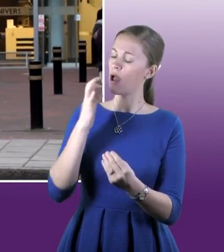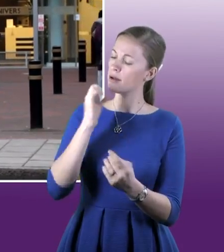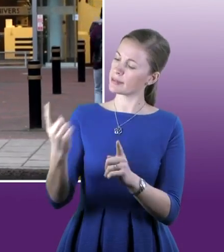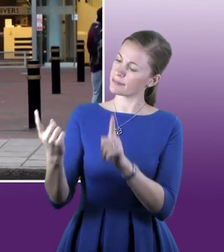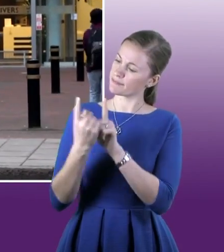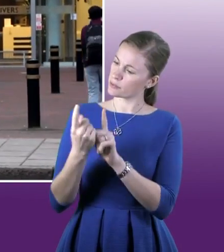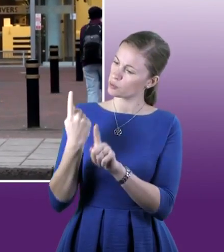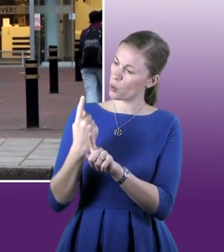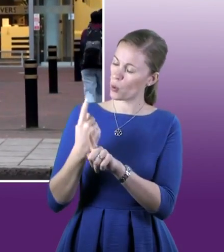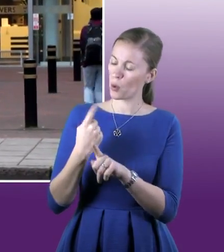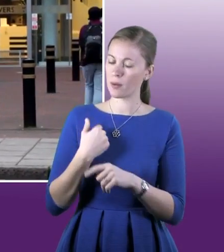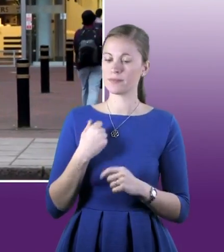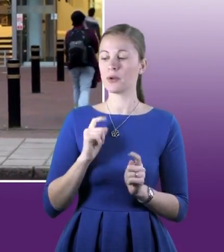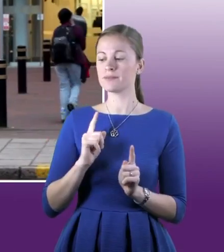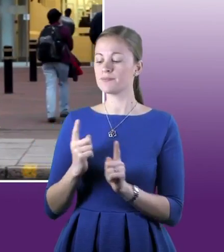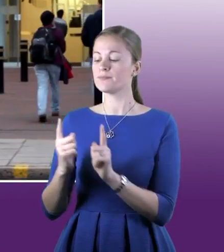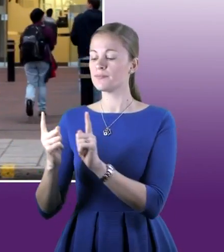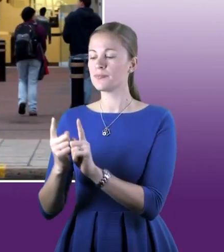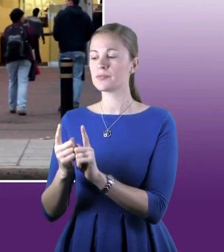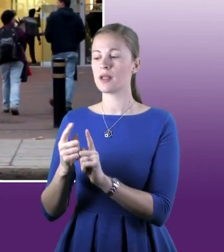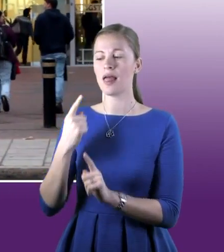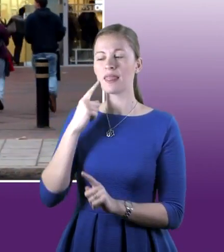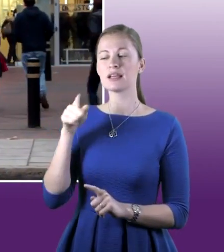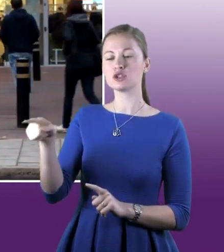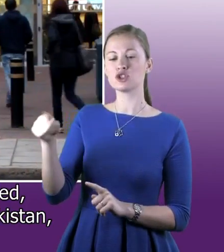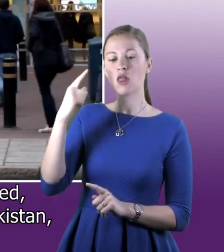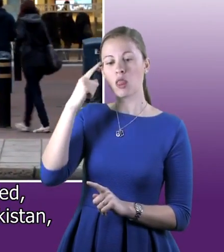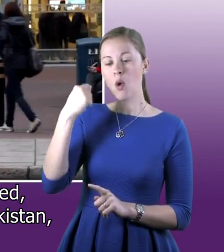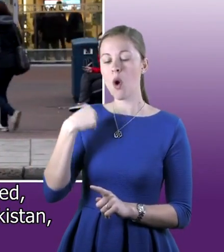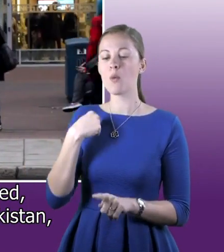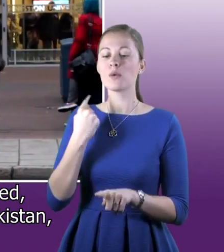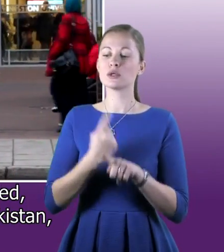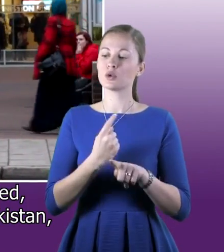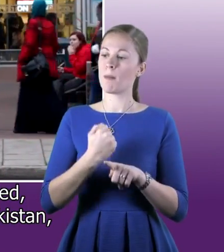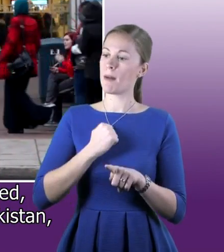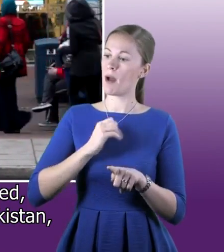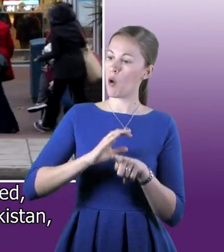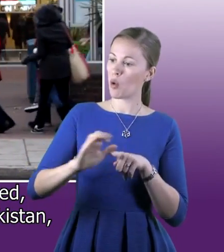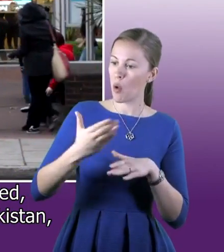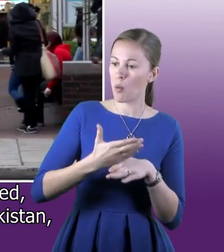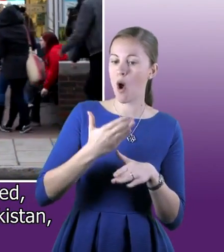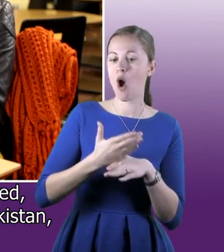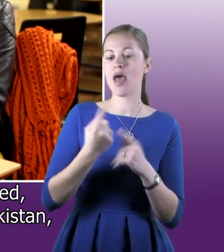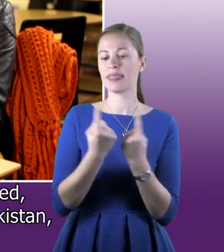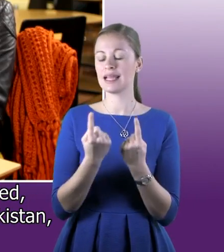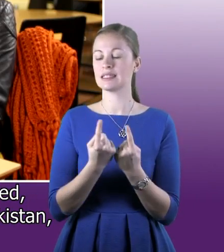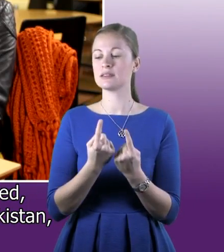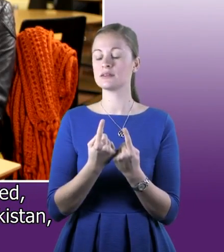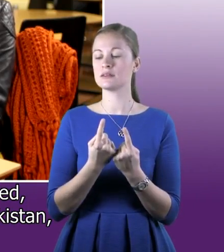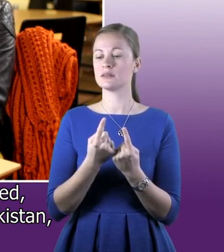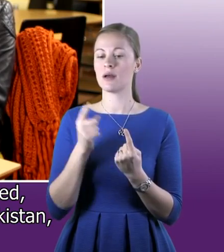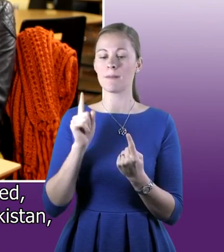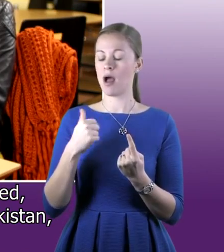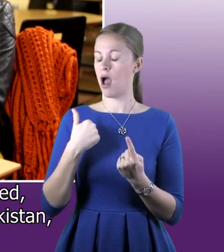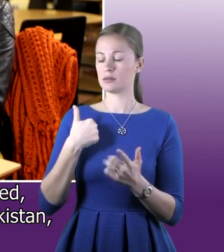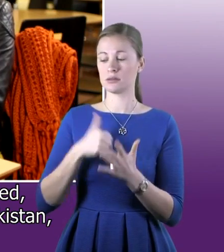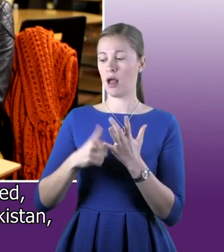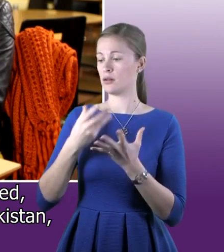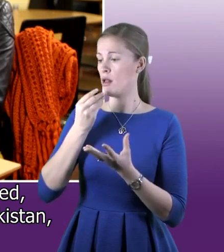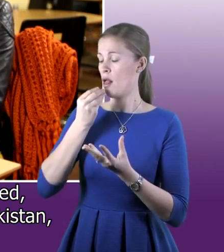I think she thought that we were going to talk about coursework and that, but I started telling her about why I was worried and